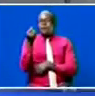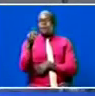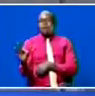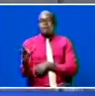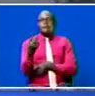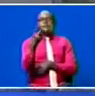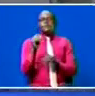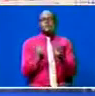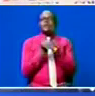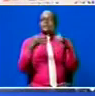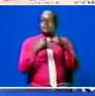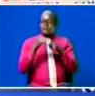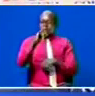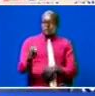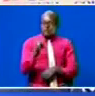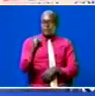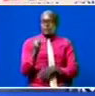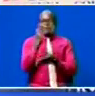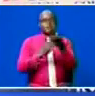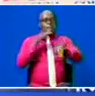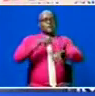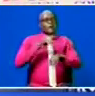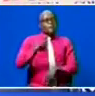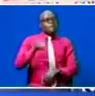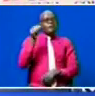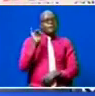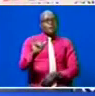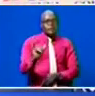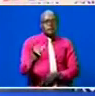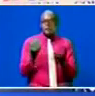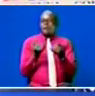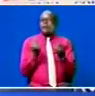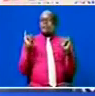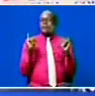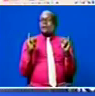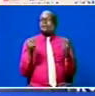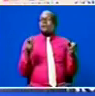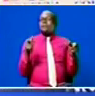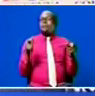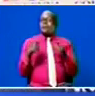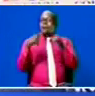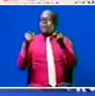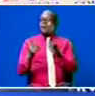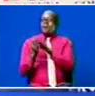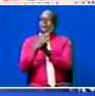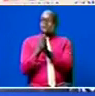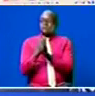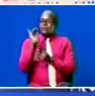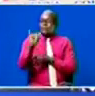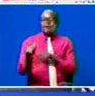early 2018. Sometimes we find that when independent media is telling stories that are going counter